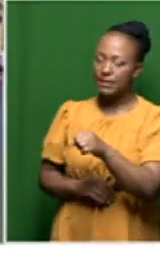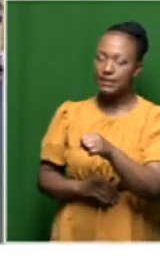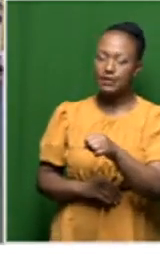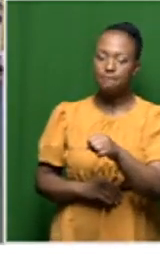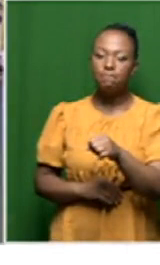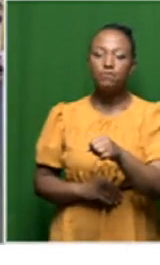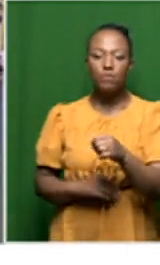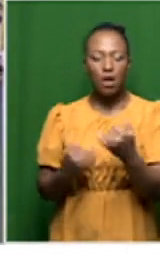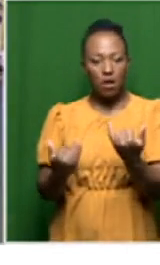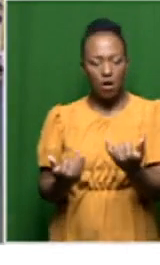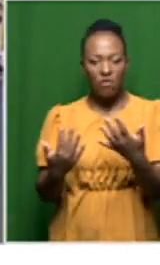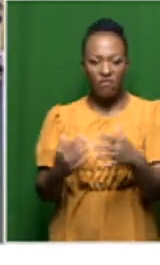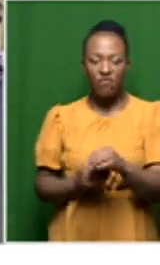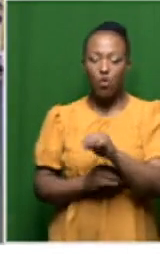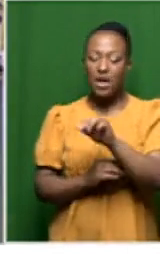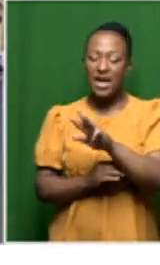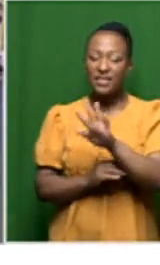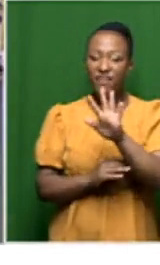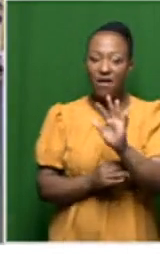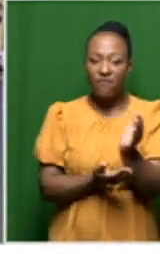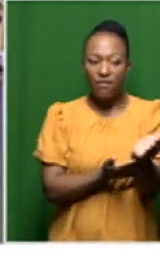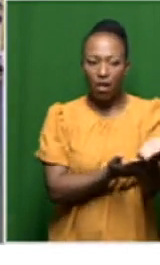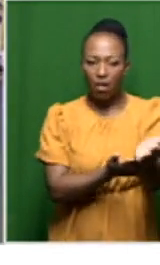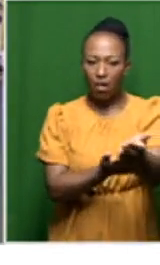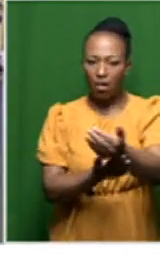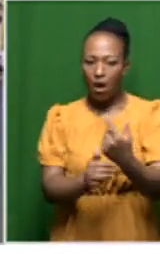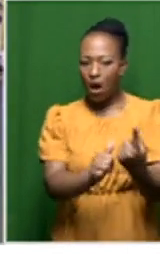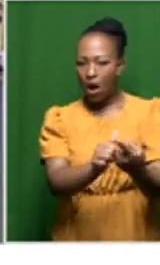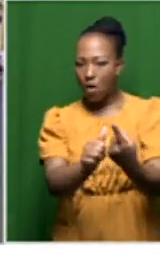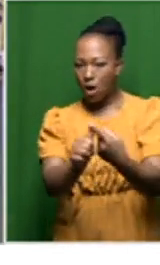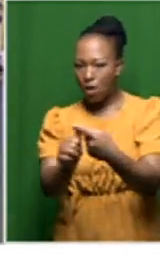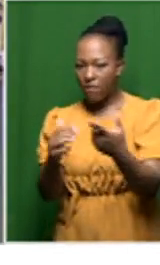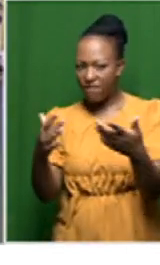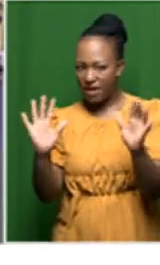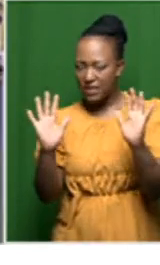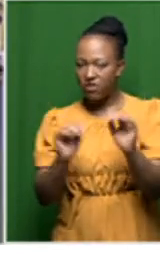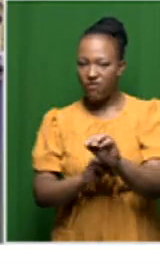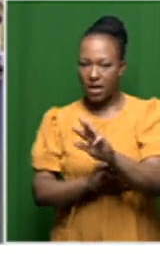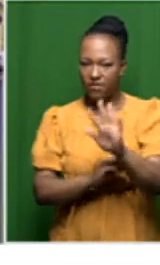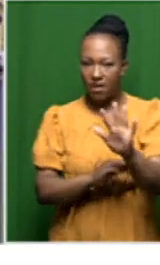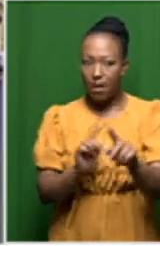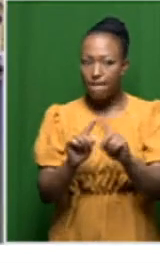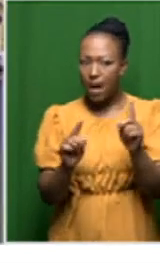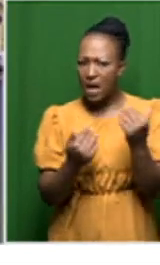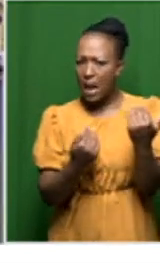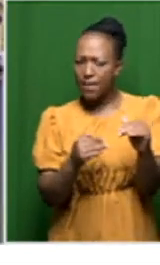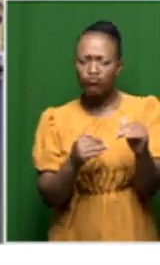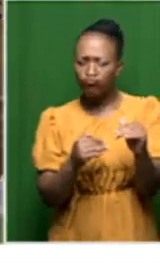for now, we've just collected this 195, but we're not only limited on that one. Yeah. So we're saying if